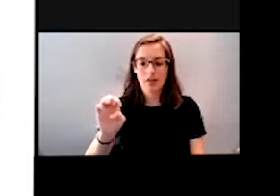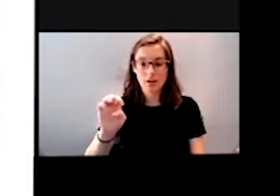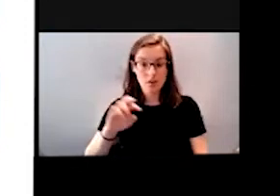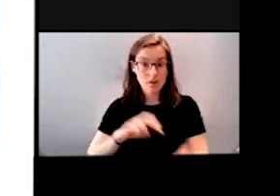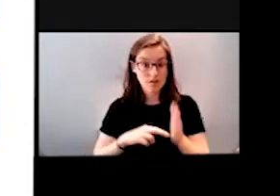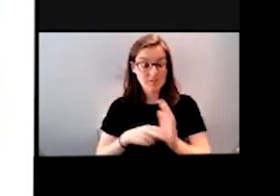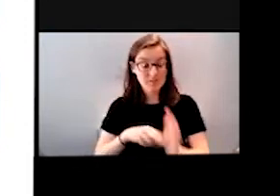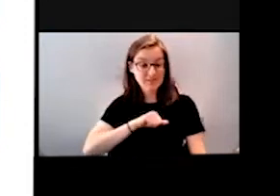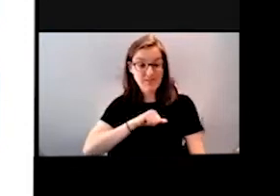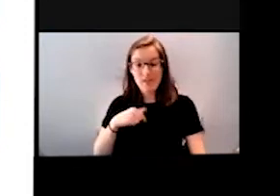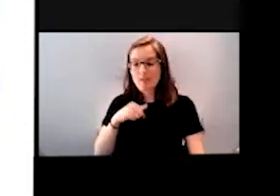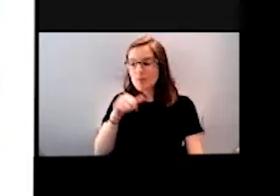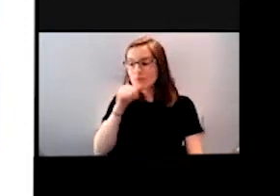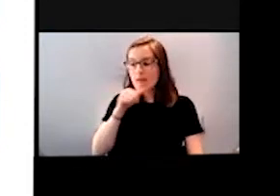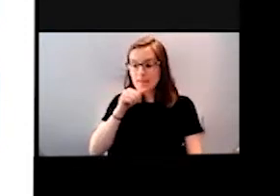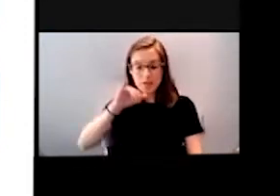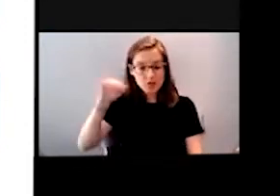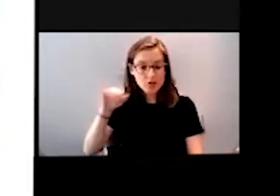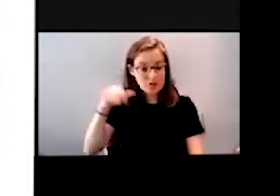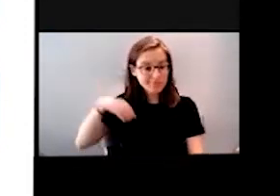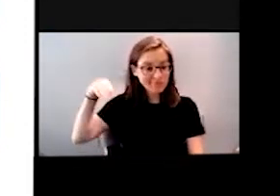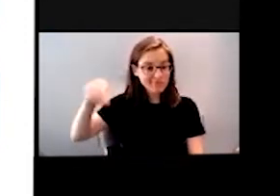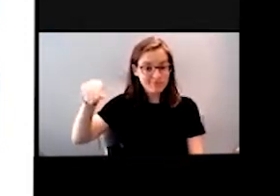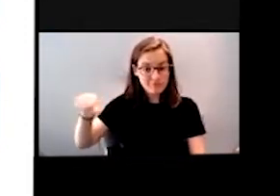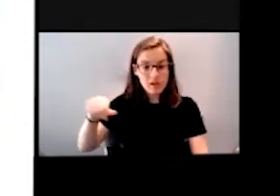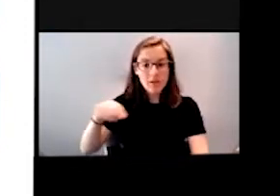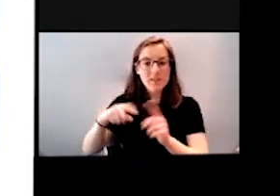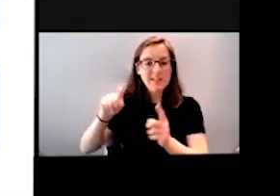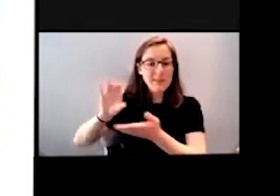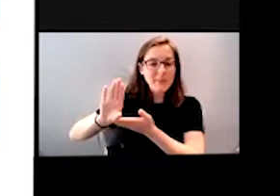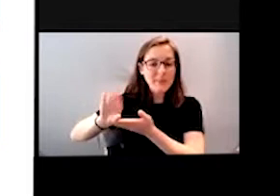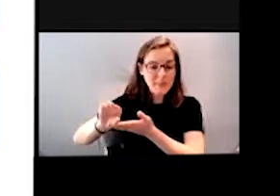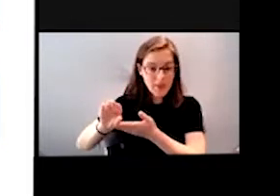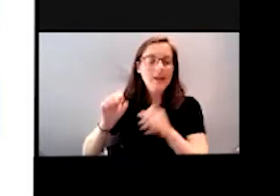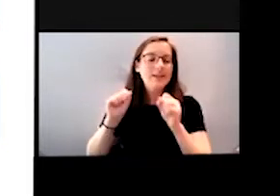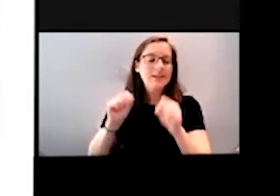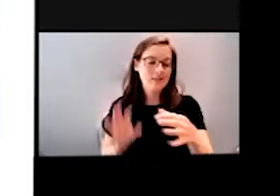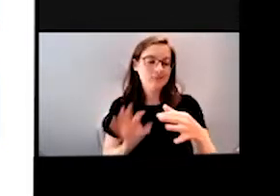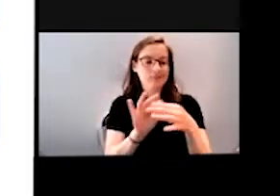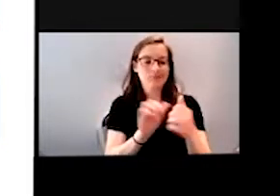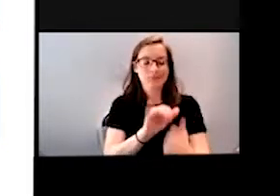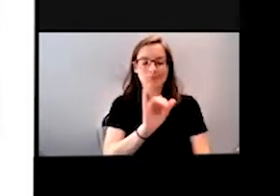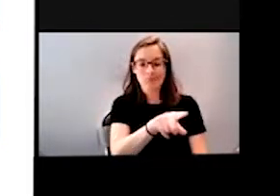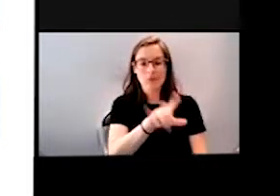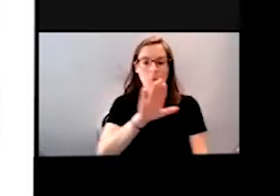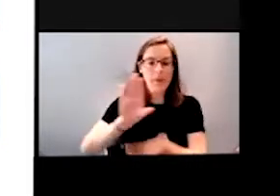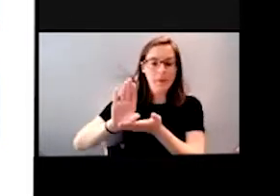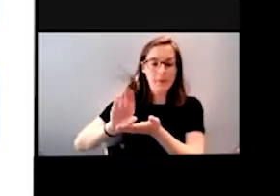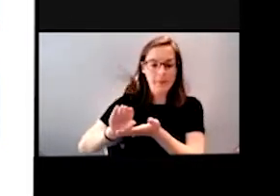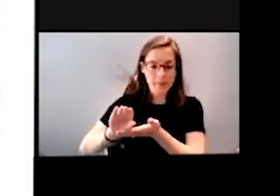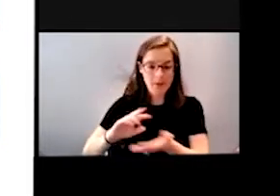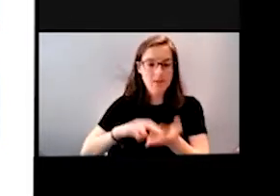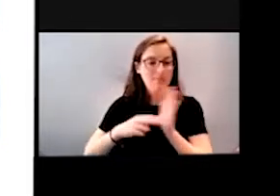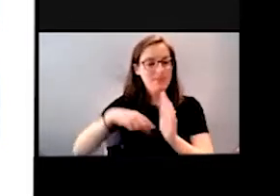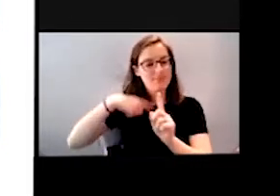income level to get lower costing health insurance with minimal copays